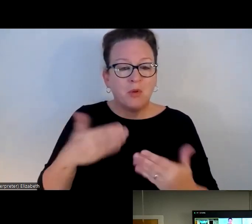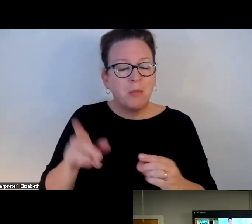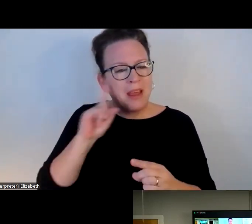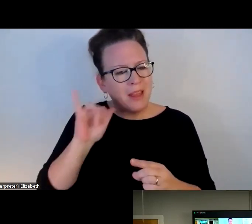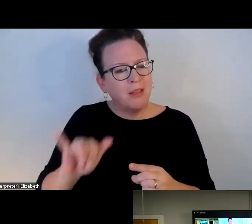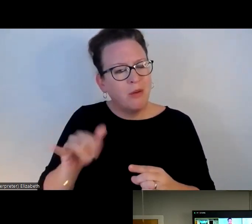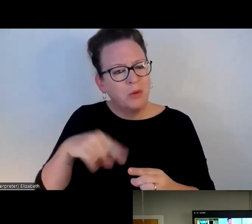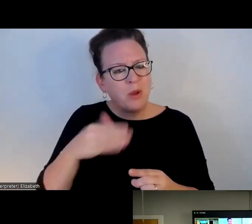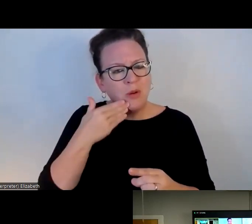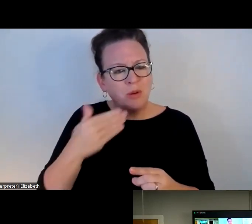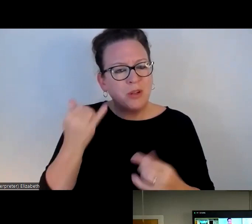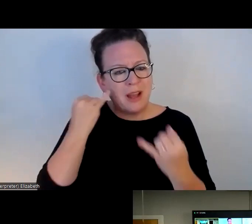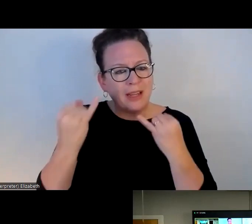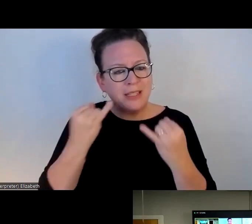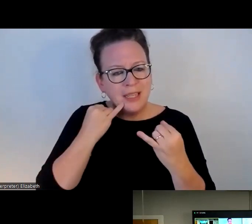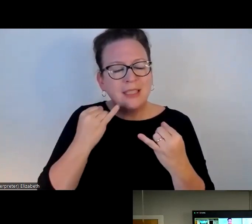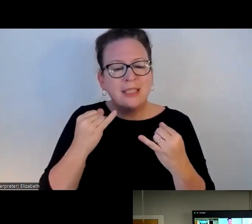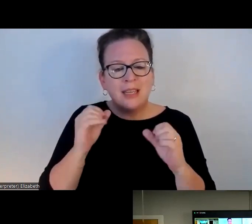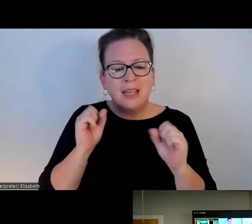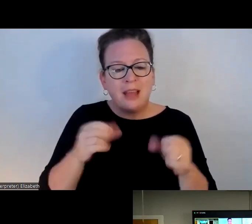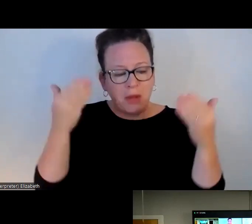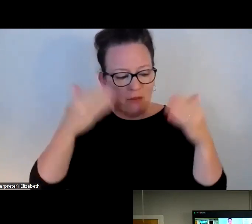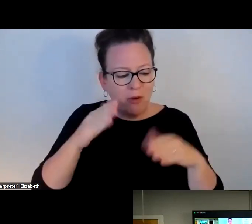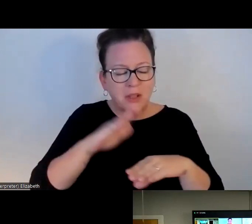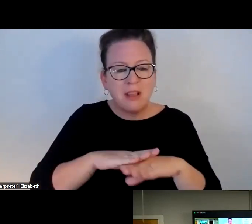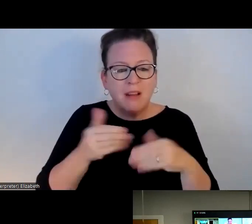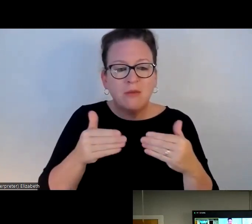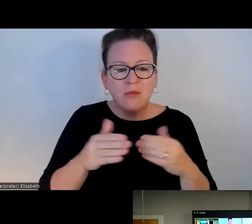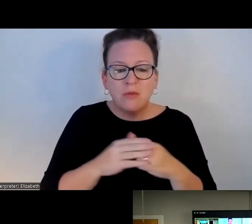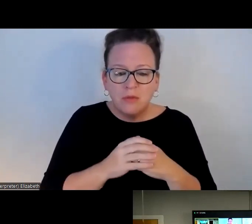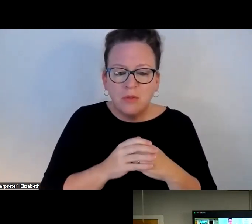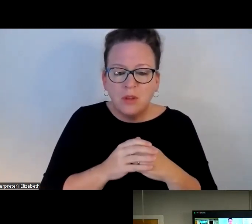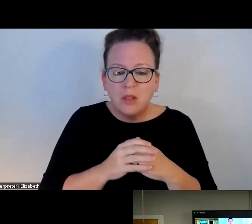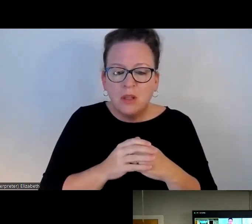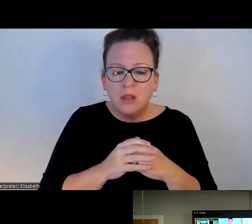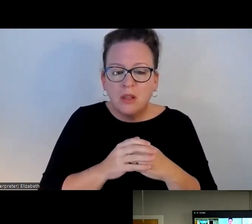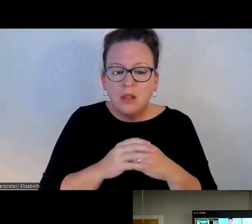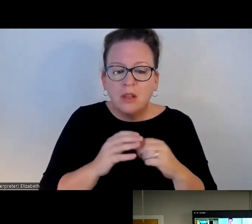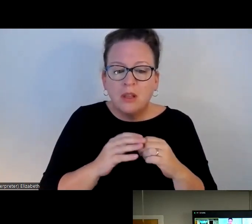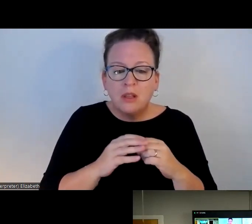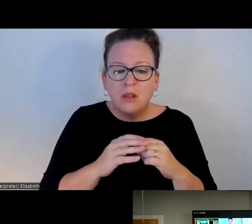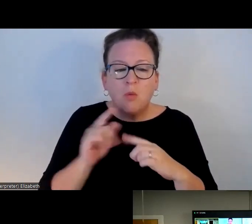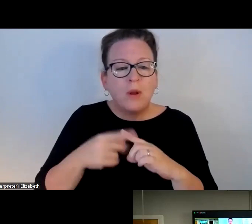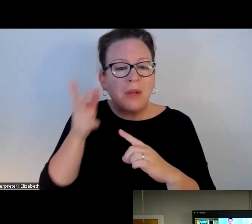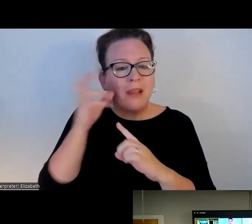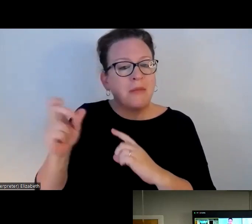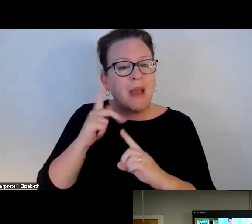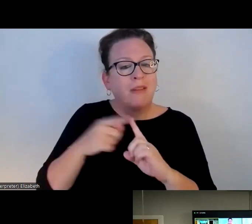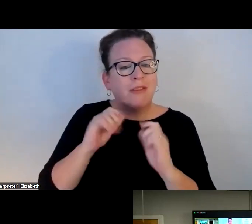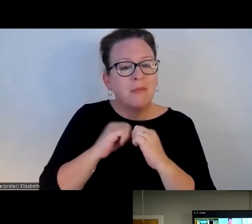themes and areas. So as we get report backs from agencies or commissions, to be thinking about